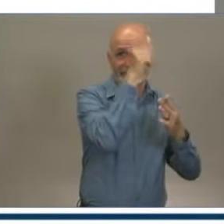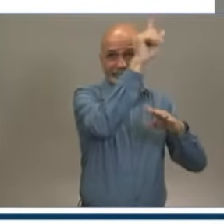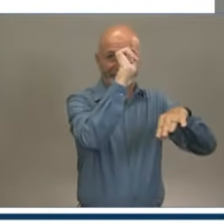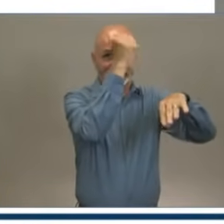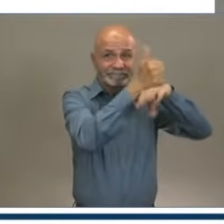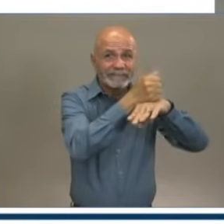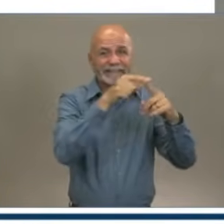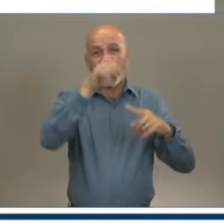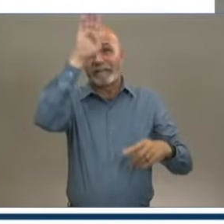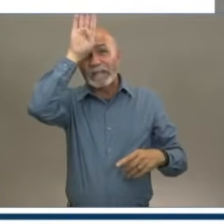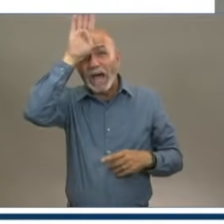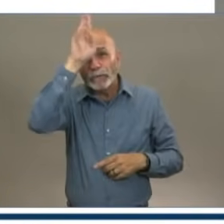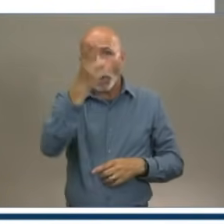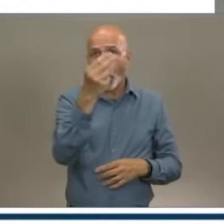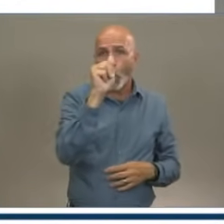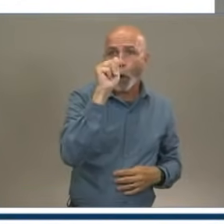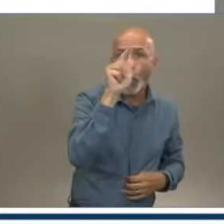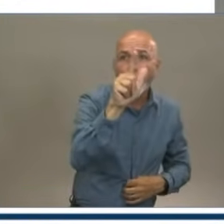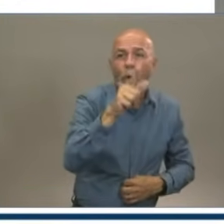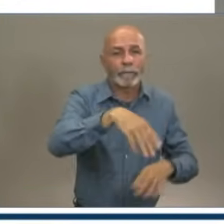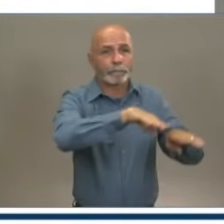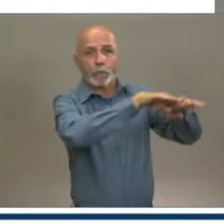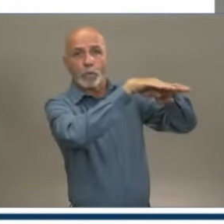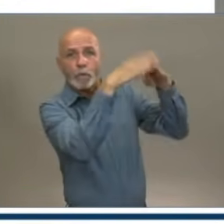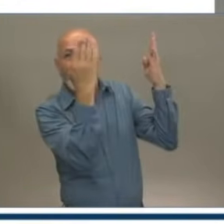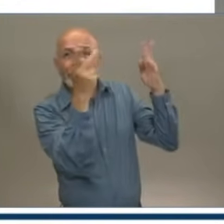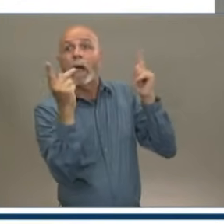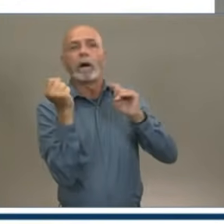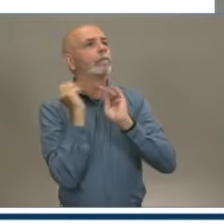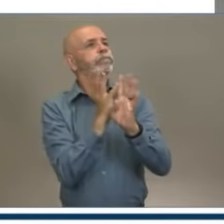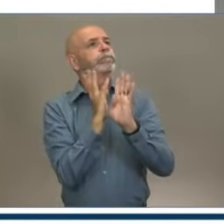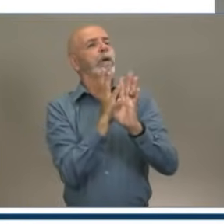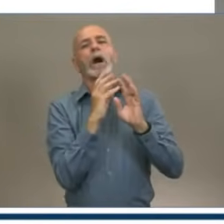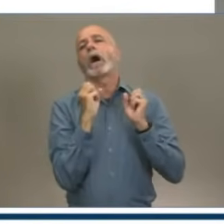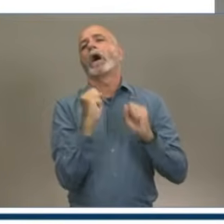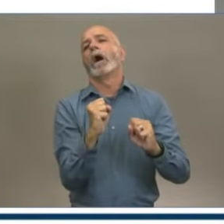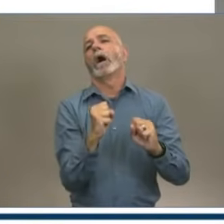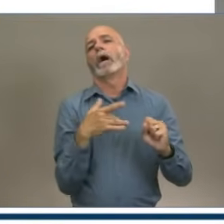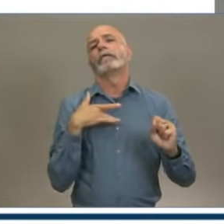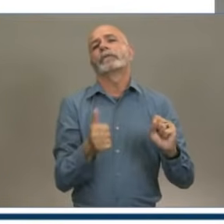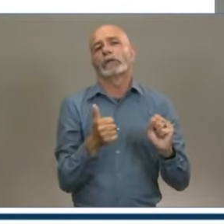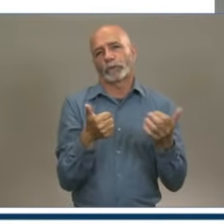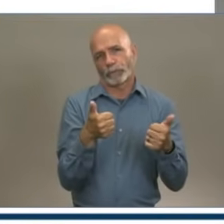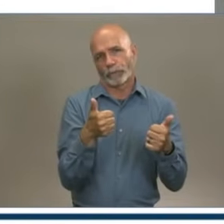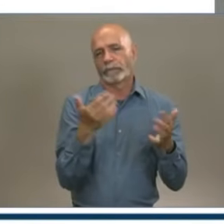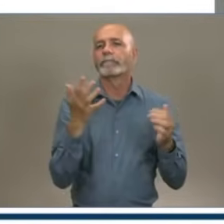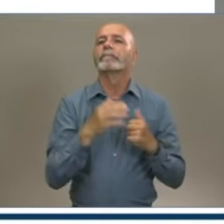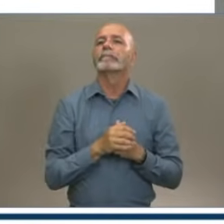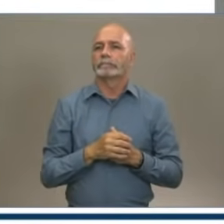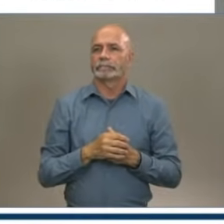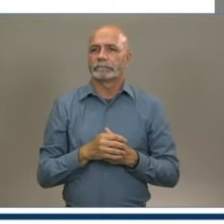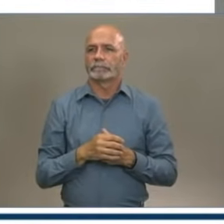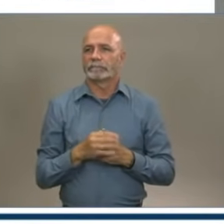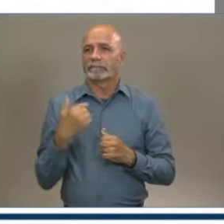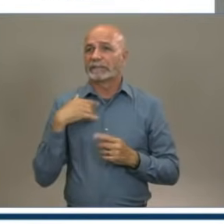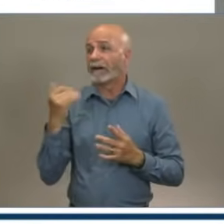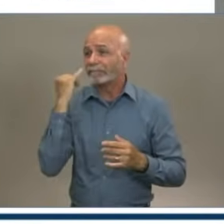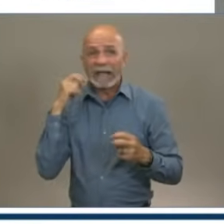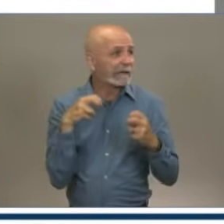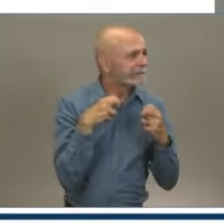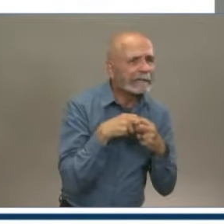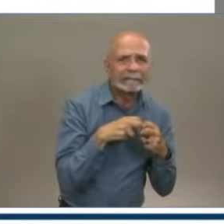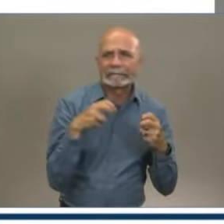things, so to make sure that we were addressing some of those access issues. So we're not static at all in our planning. We continue to